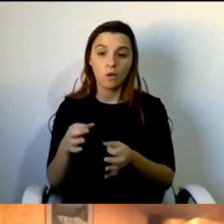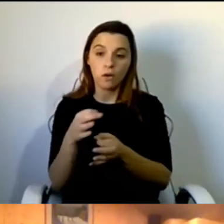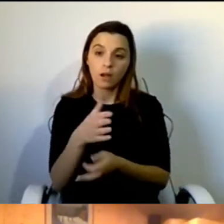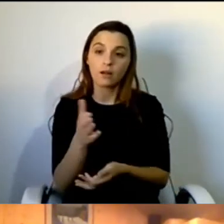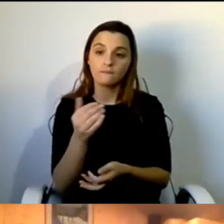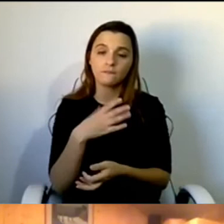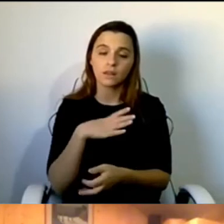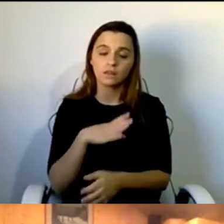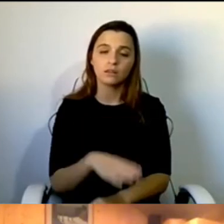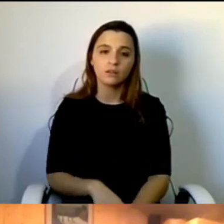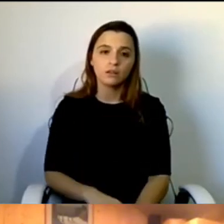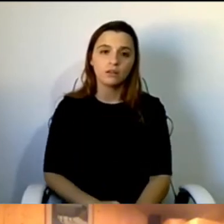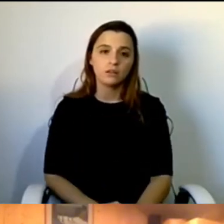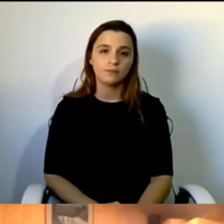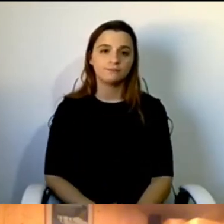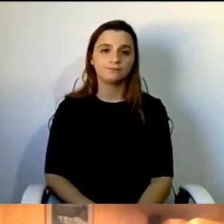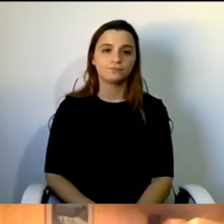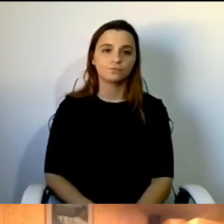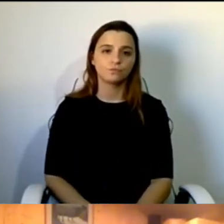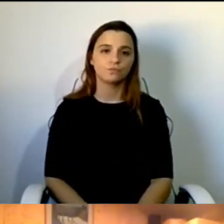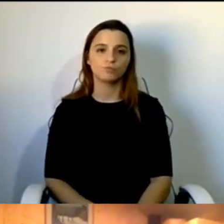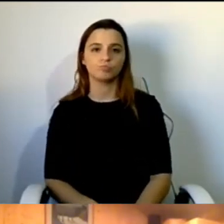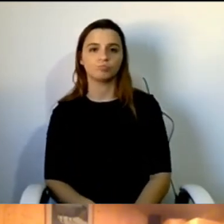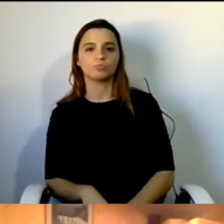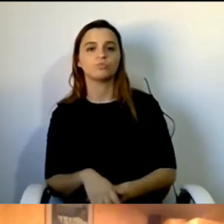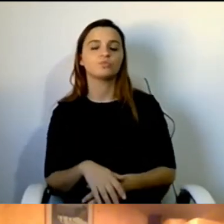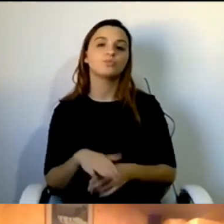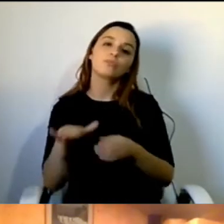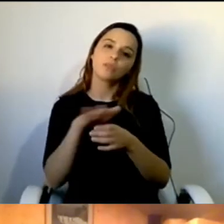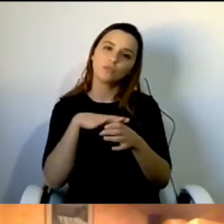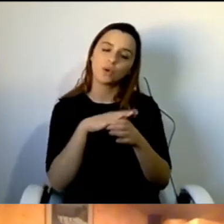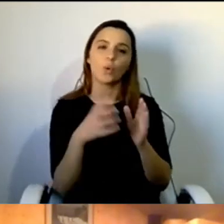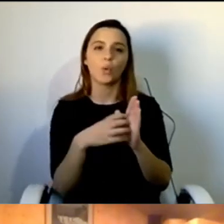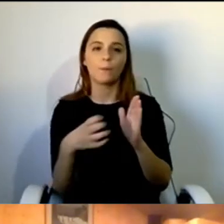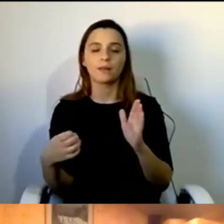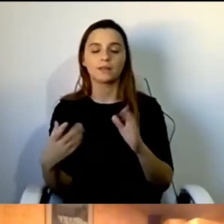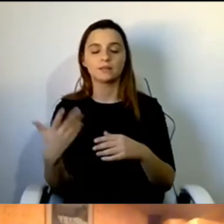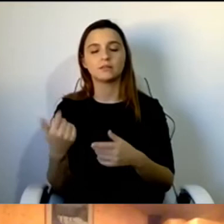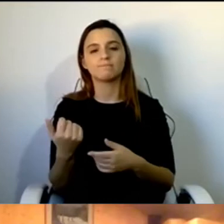the situation is quite complex in Sweden. So I think I'm going to try to make it